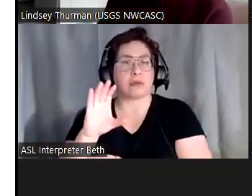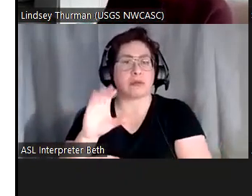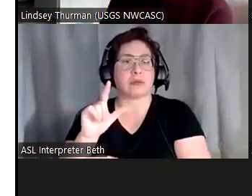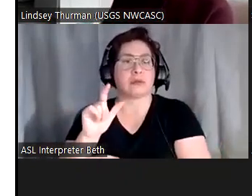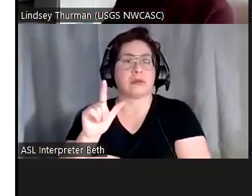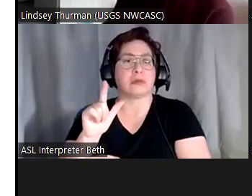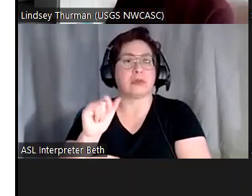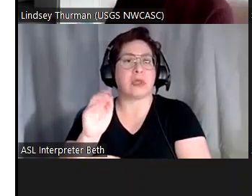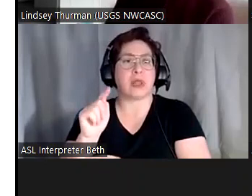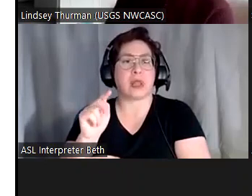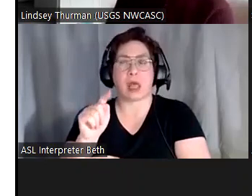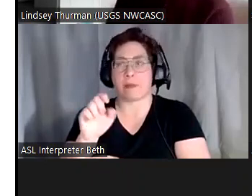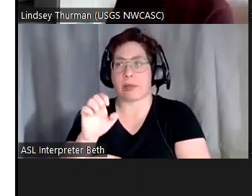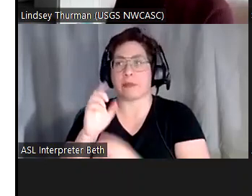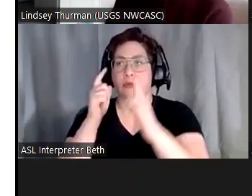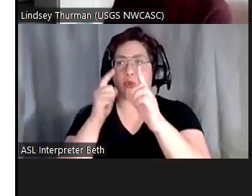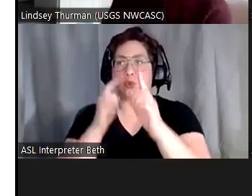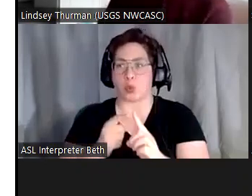adaptive capacity.